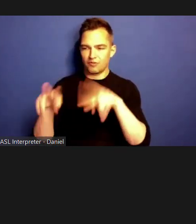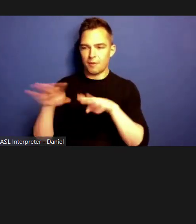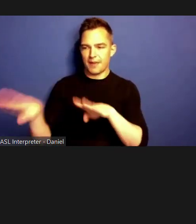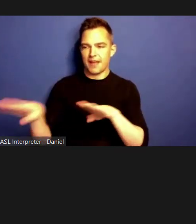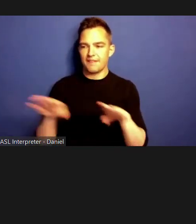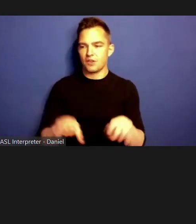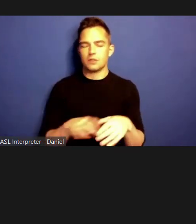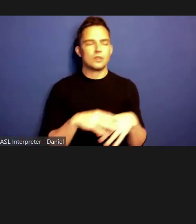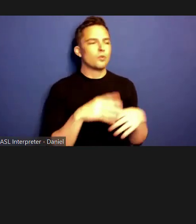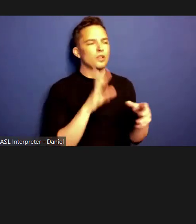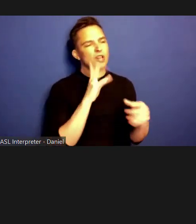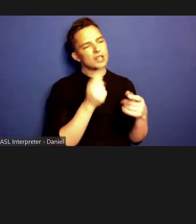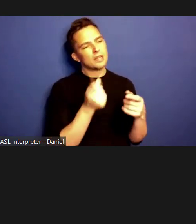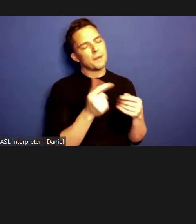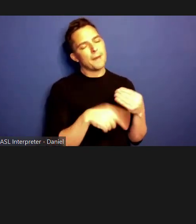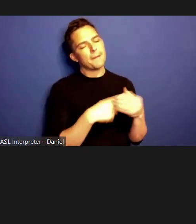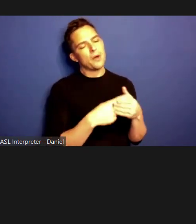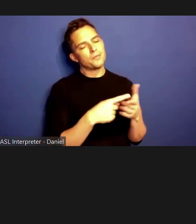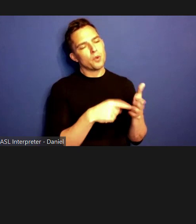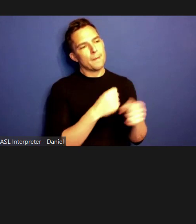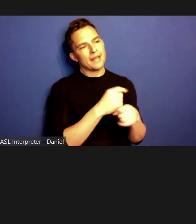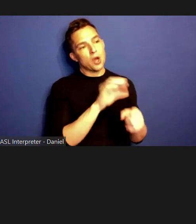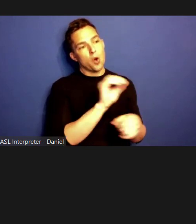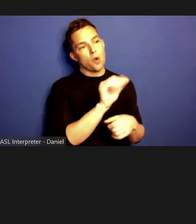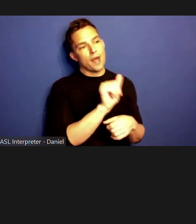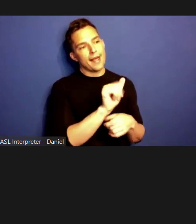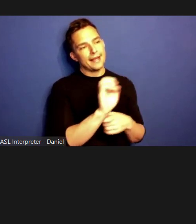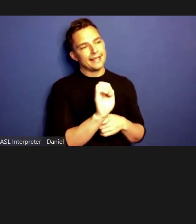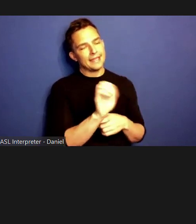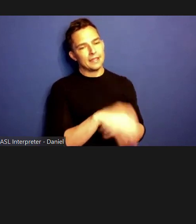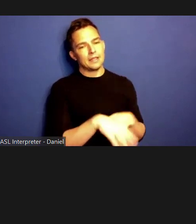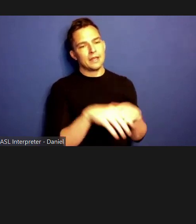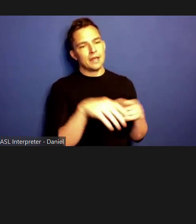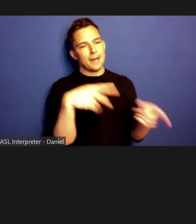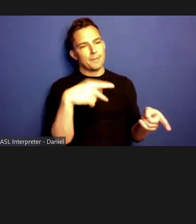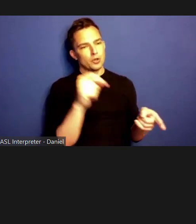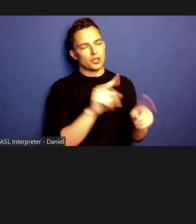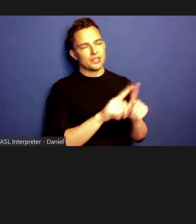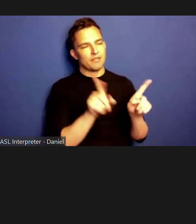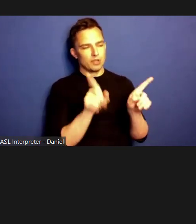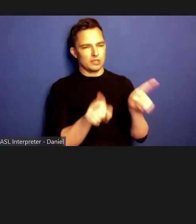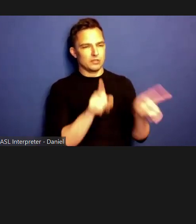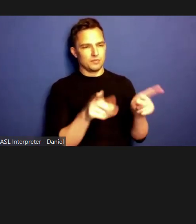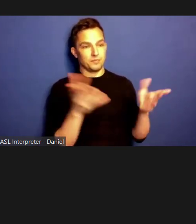talk a little bit about what makes OAE and pure tone a little bit different from each other.